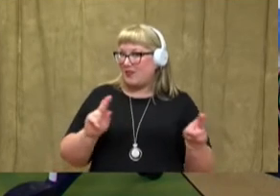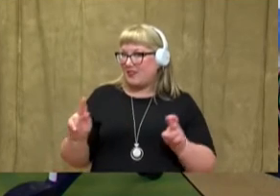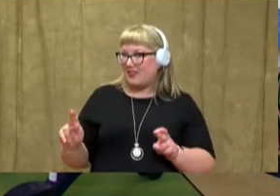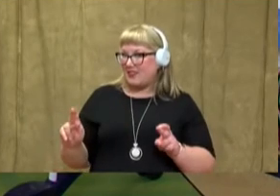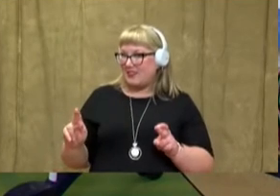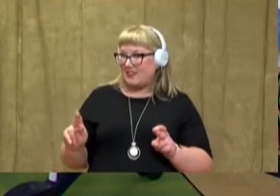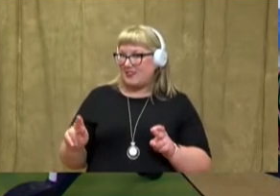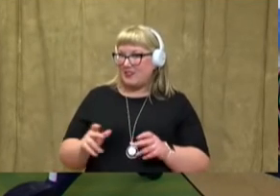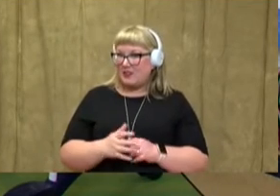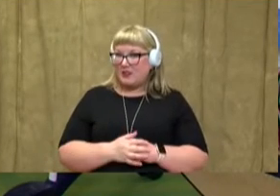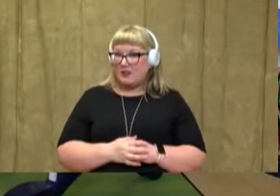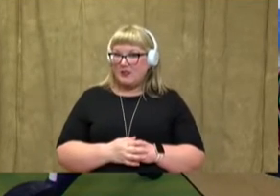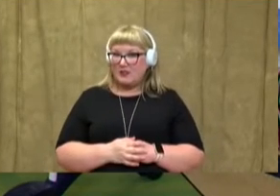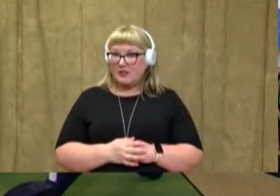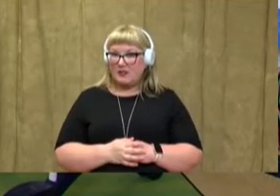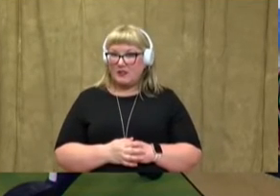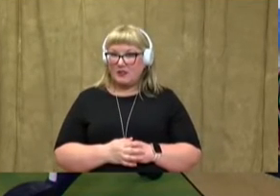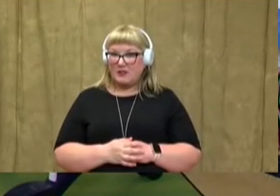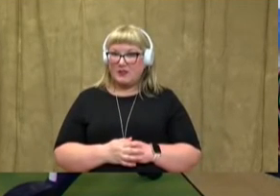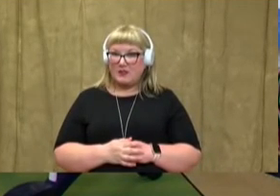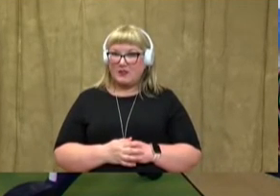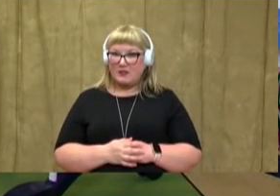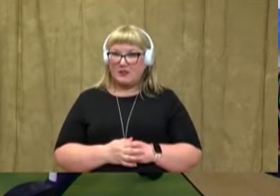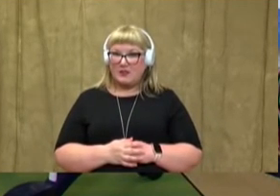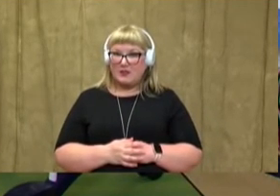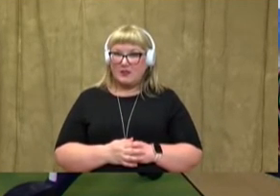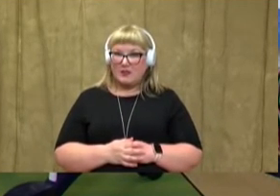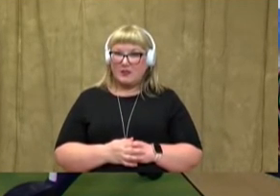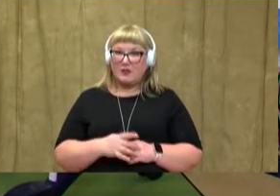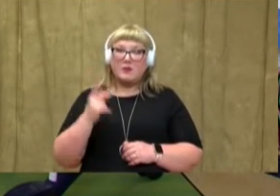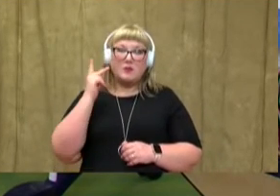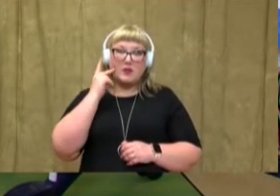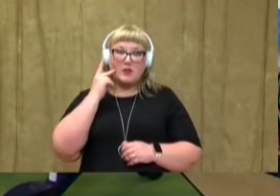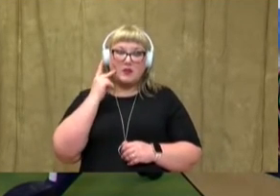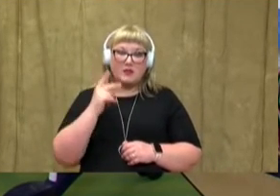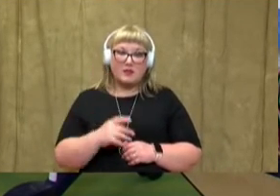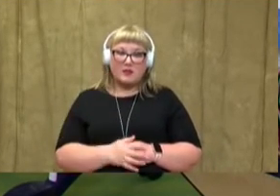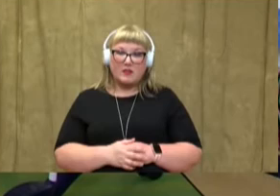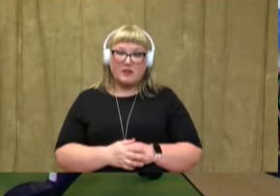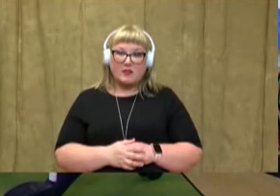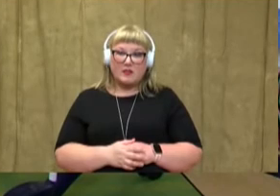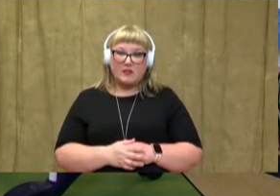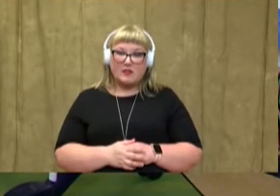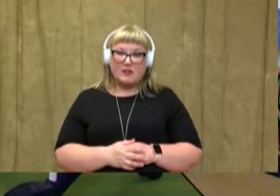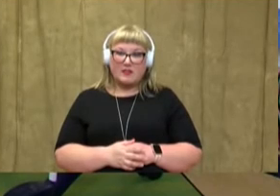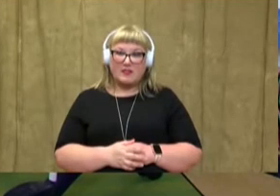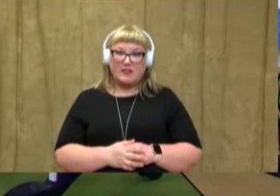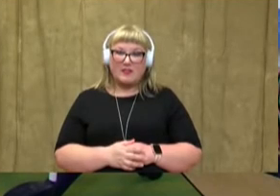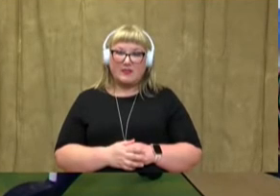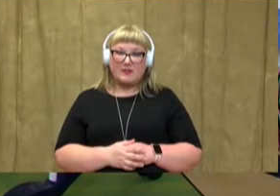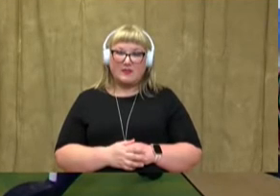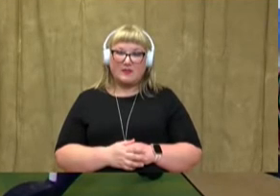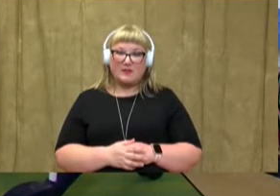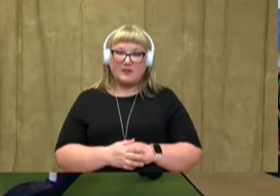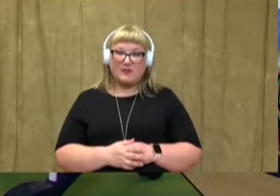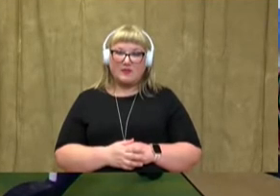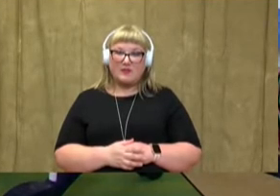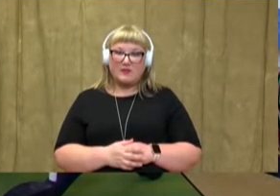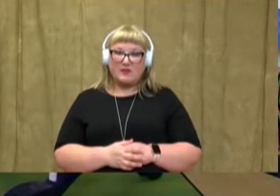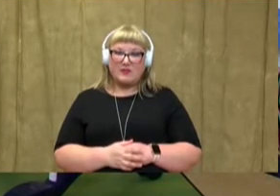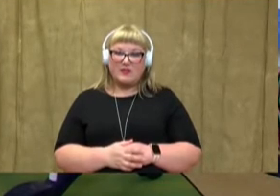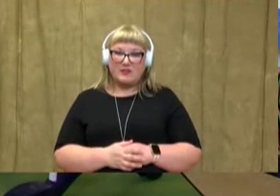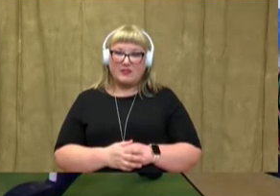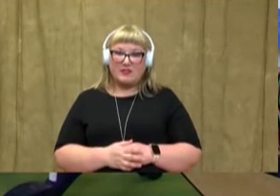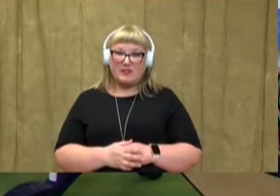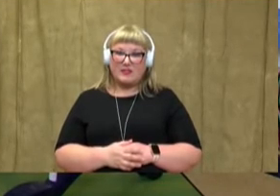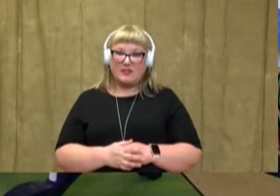tell? Yes, I am. Go ahead and say what the pickle is. Right. Okay. Pepinillo. Okay. All right. Okay. Okay. Thank you. You're welcome. All right. I appreciate